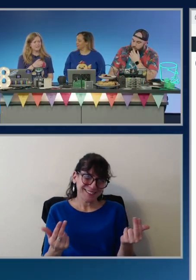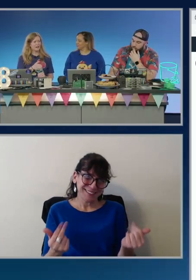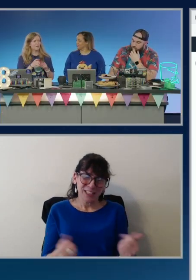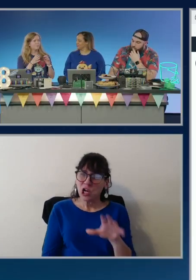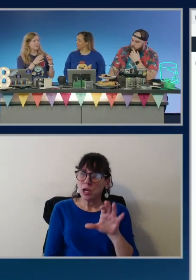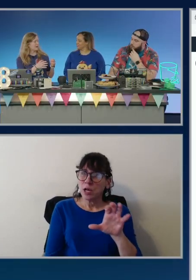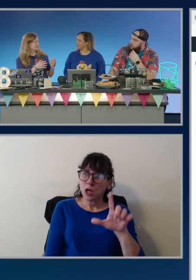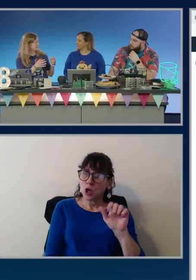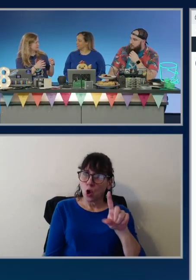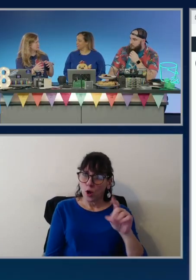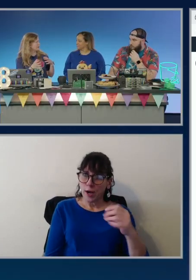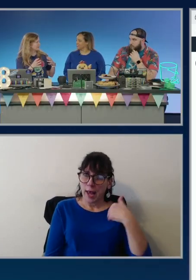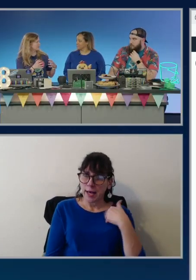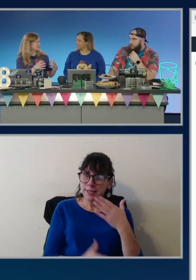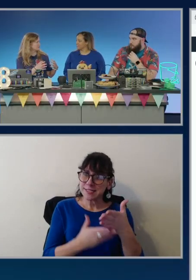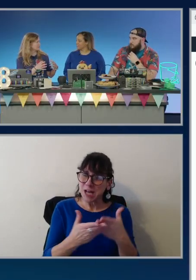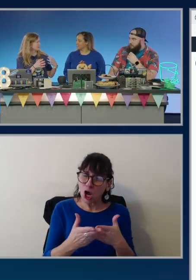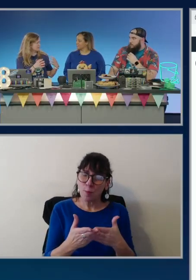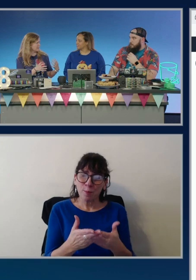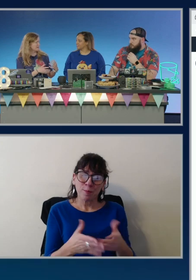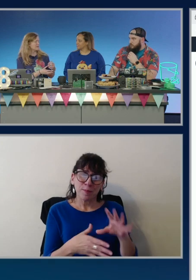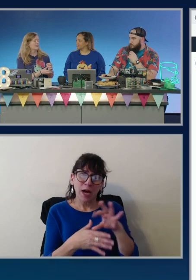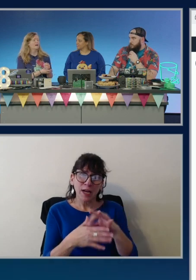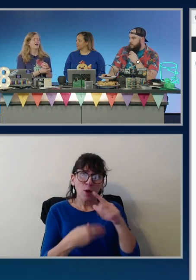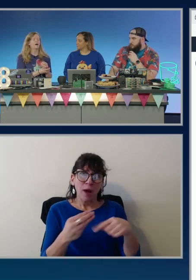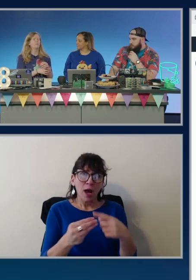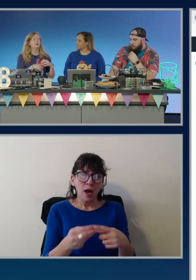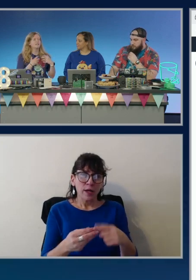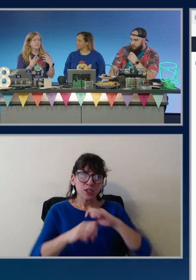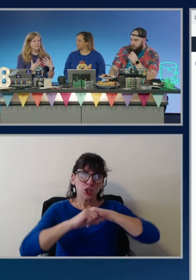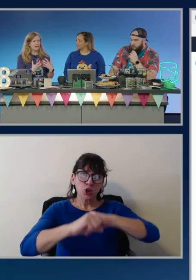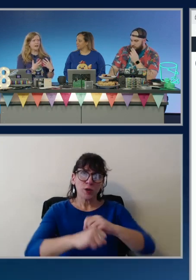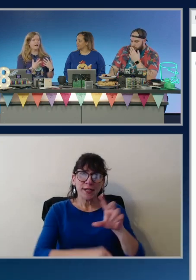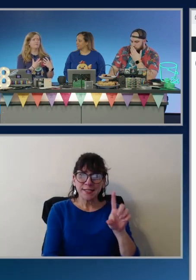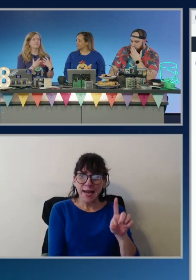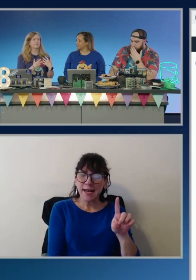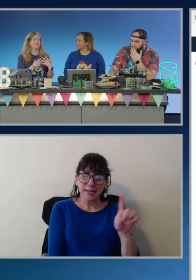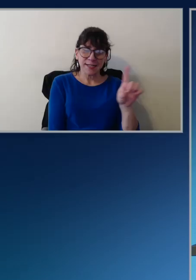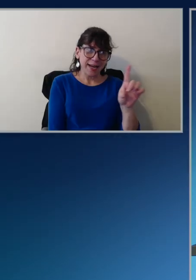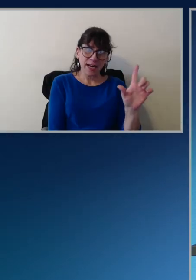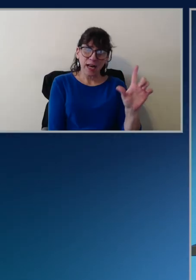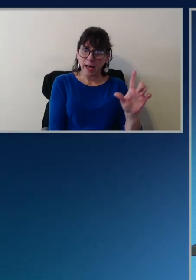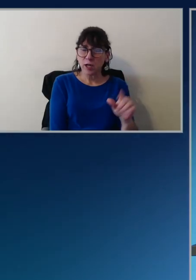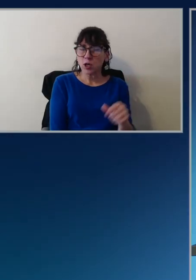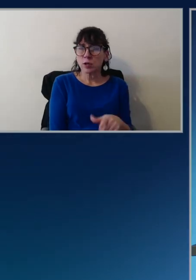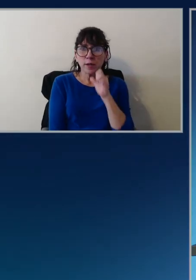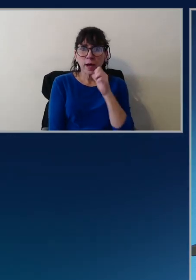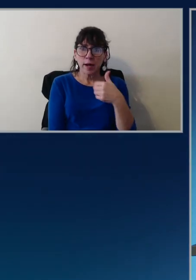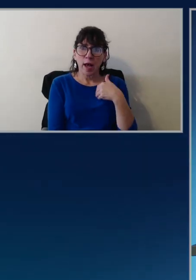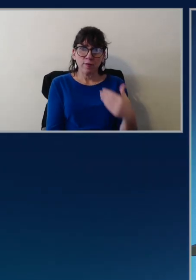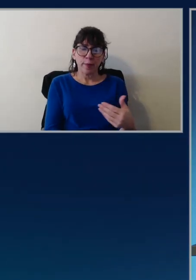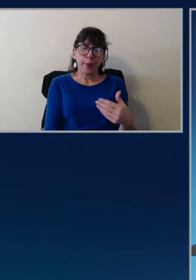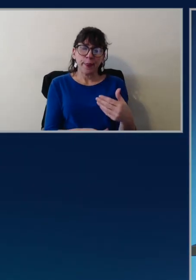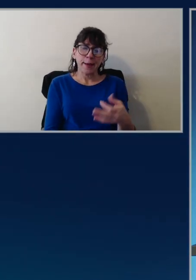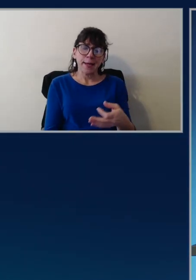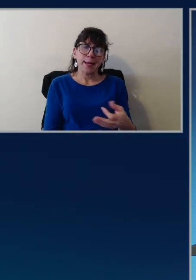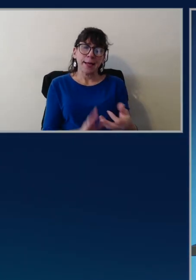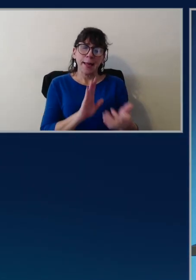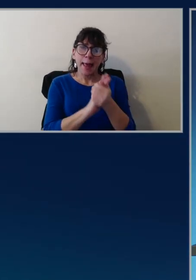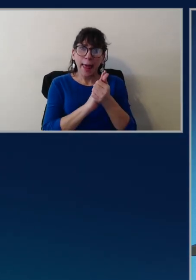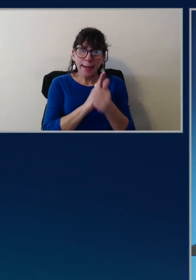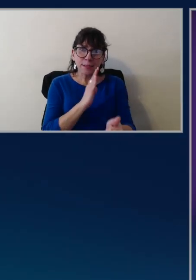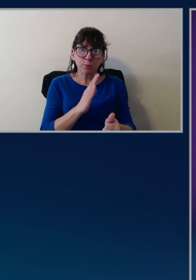had some context about a security data lake, but it didn't have sort of that expert,